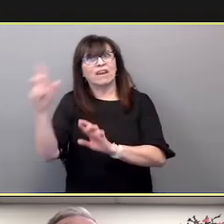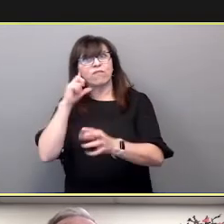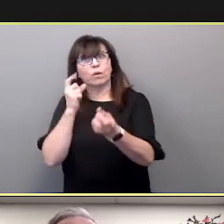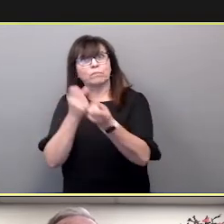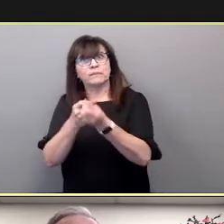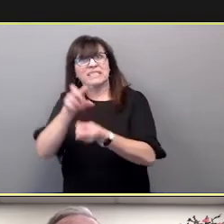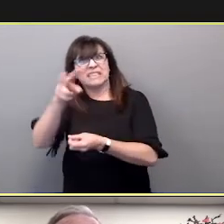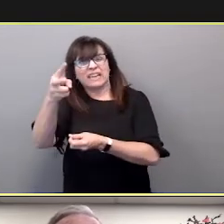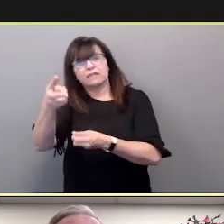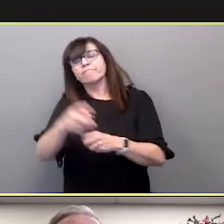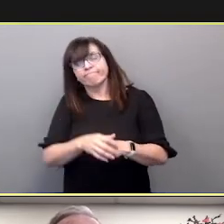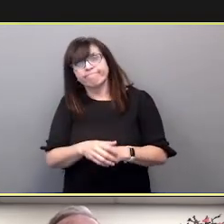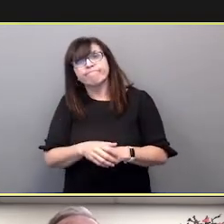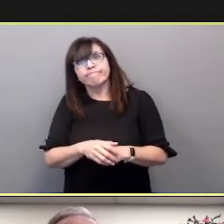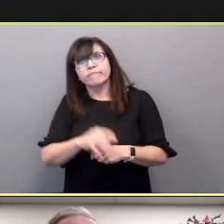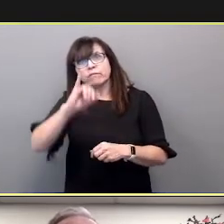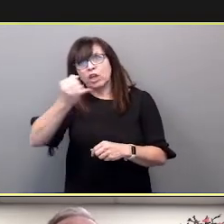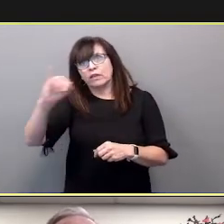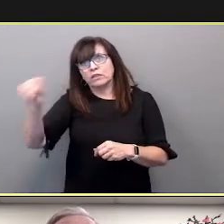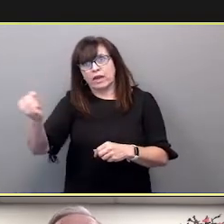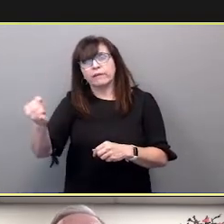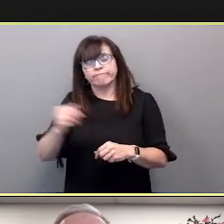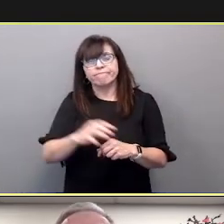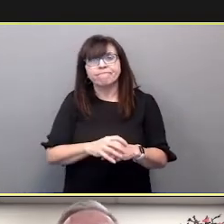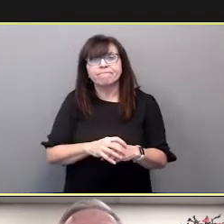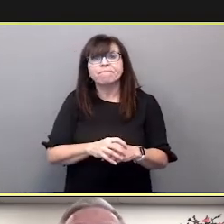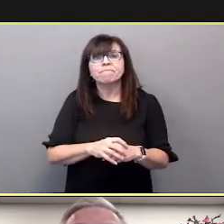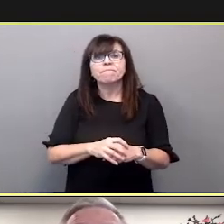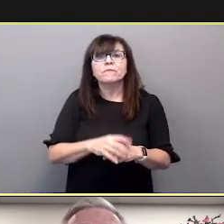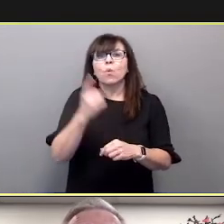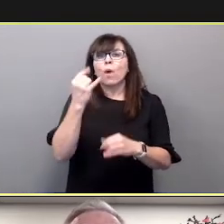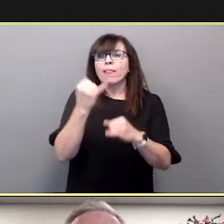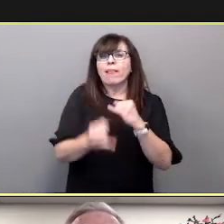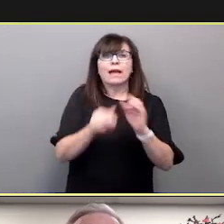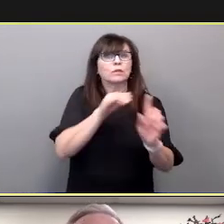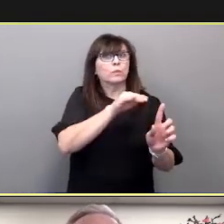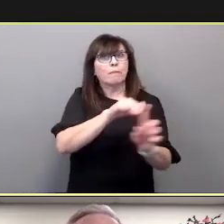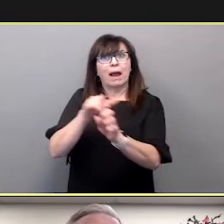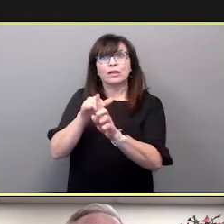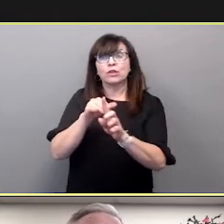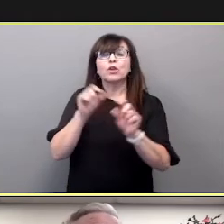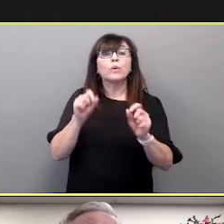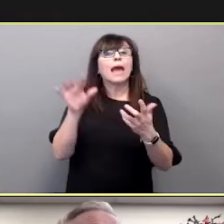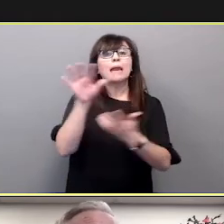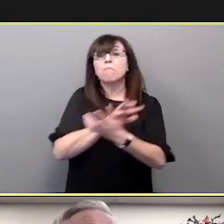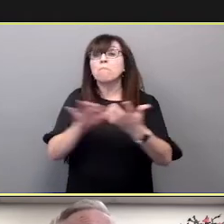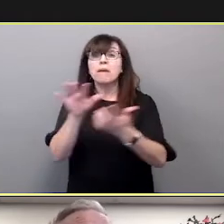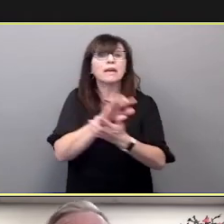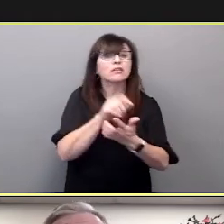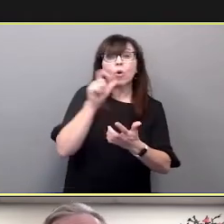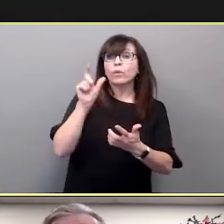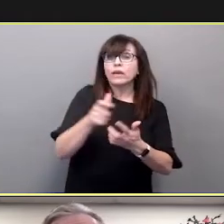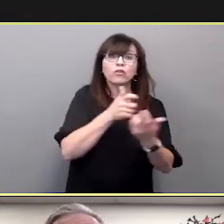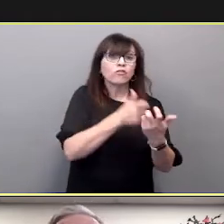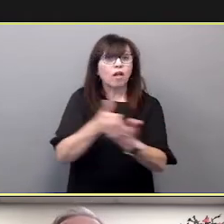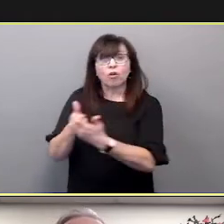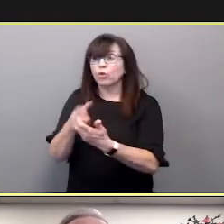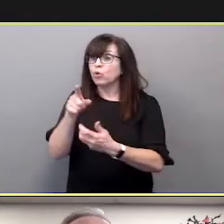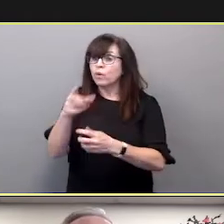shot of that vaccine. And one last reminder, you can mix and match. So you can actually get any